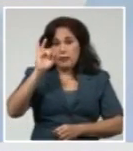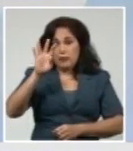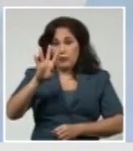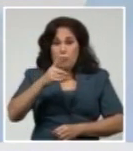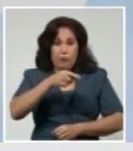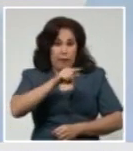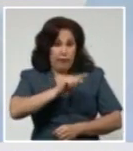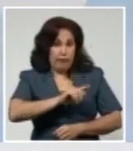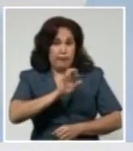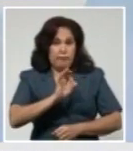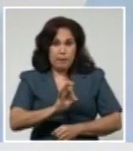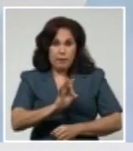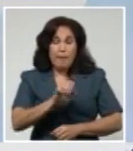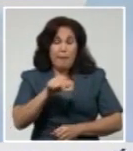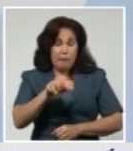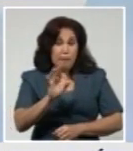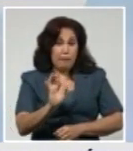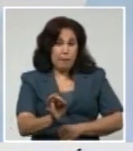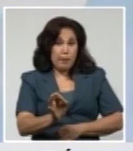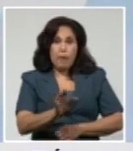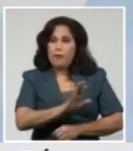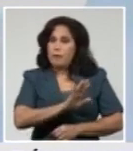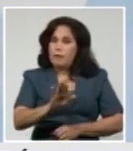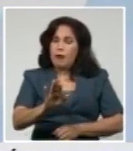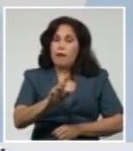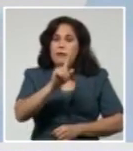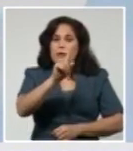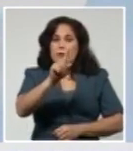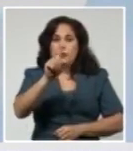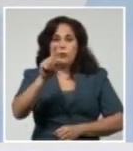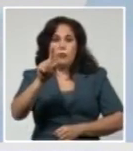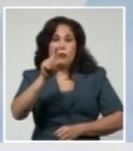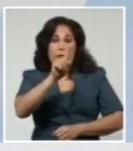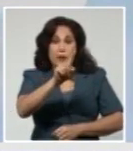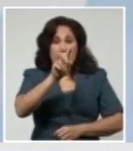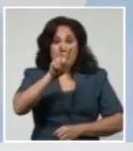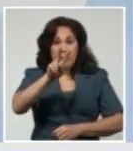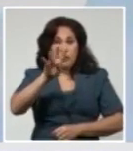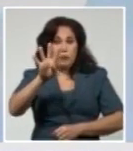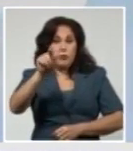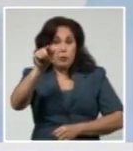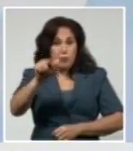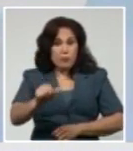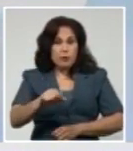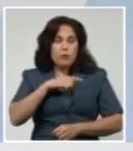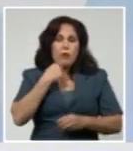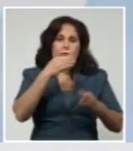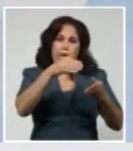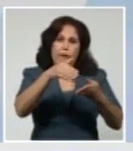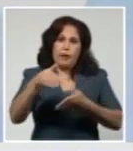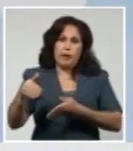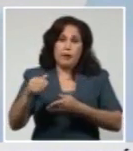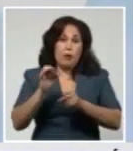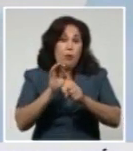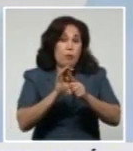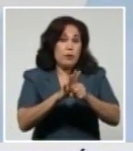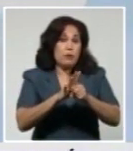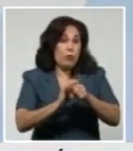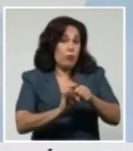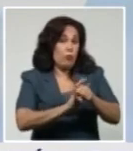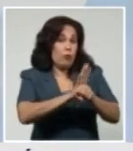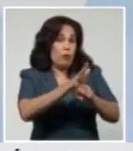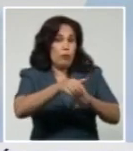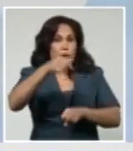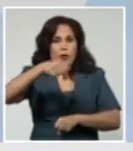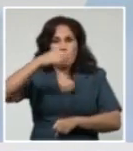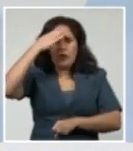result of the virus, meaning that the COVID-19 death toll on the island rises to 124,